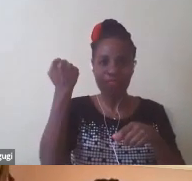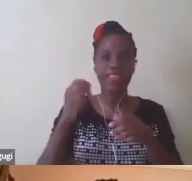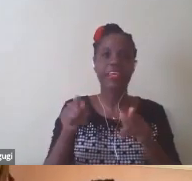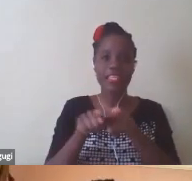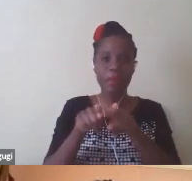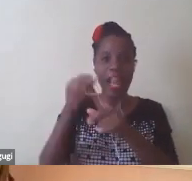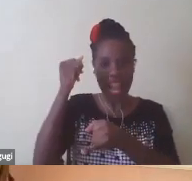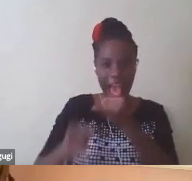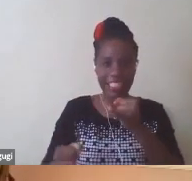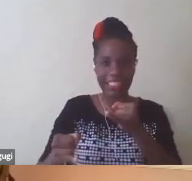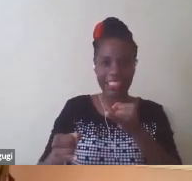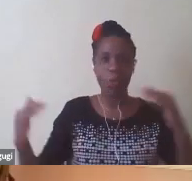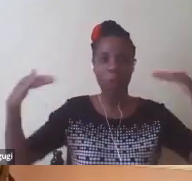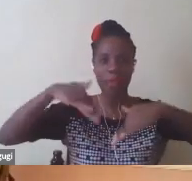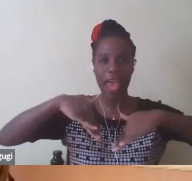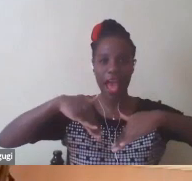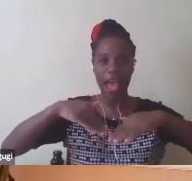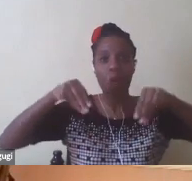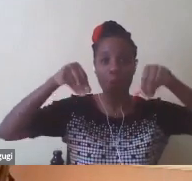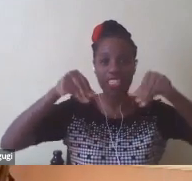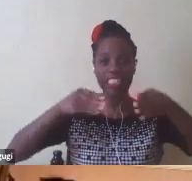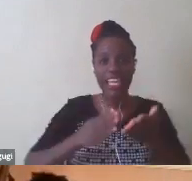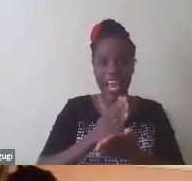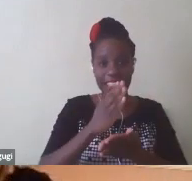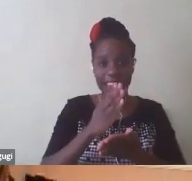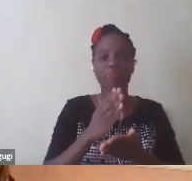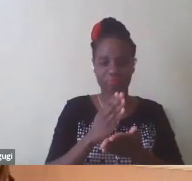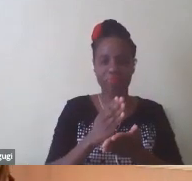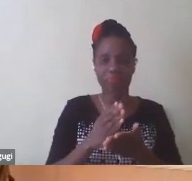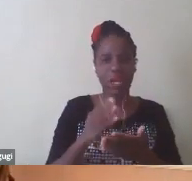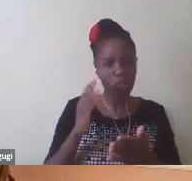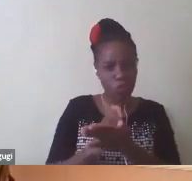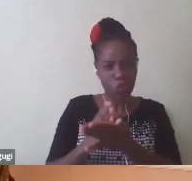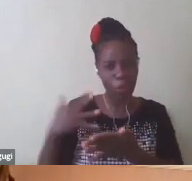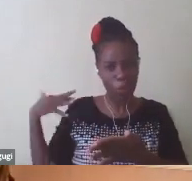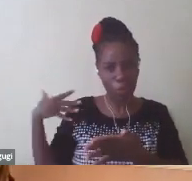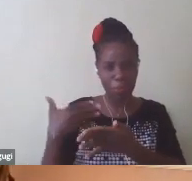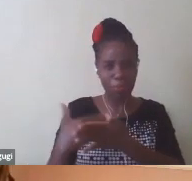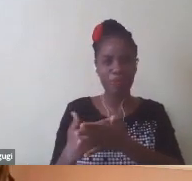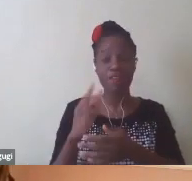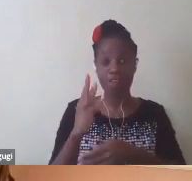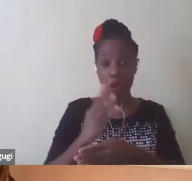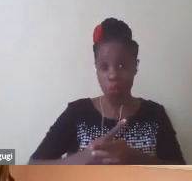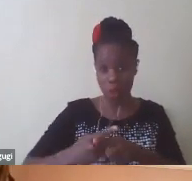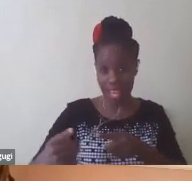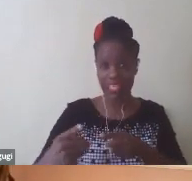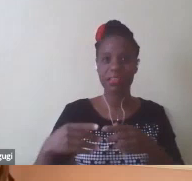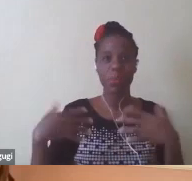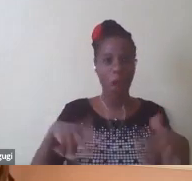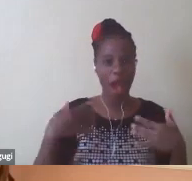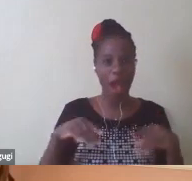webinar of the Quality Rights Run. We've had an amazing journey so far for the last 4 weeks as we continue